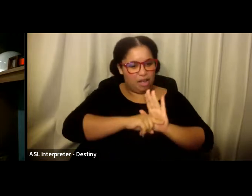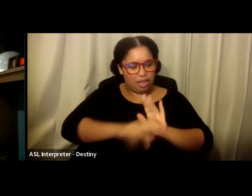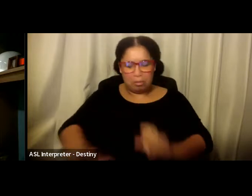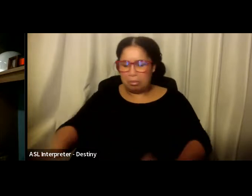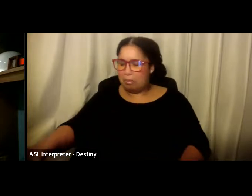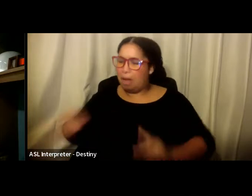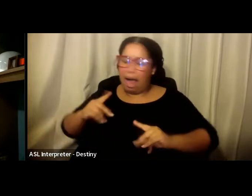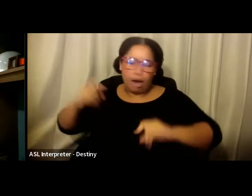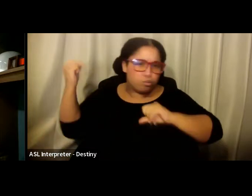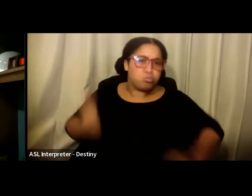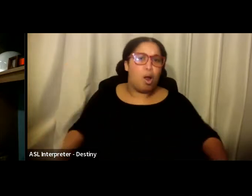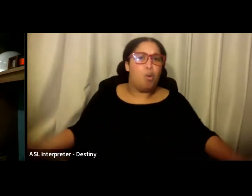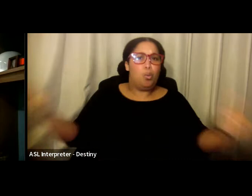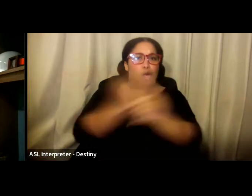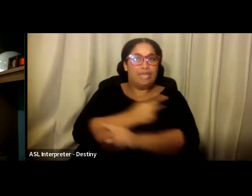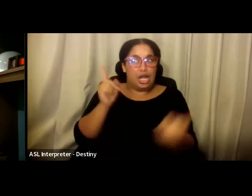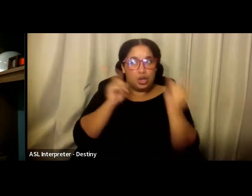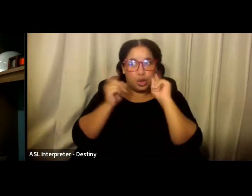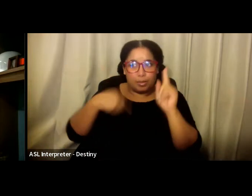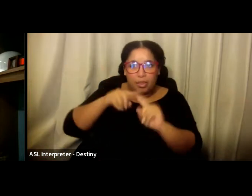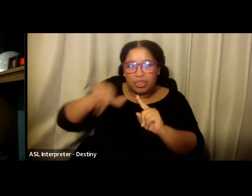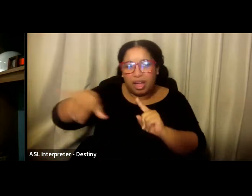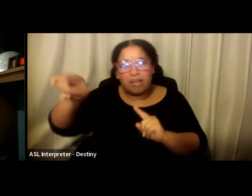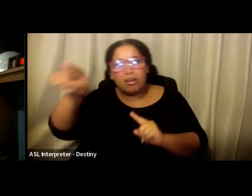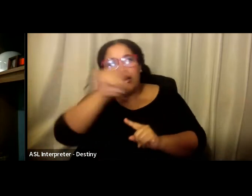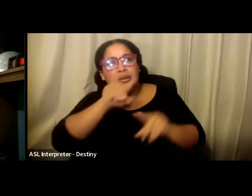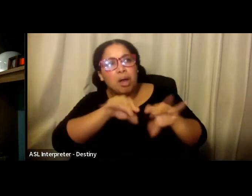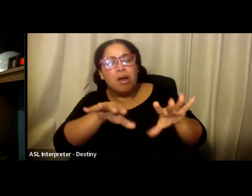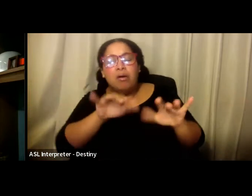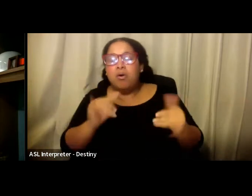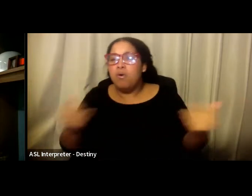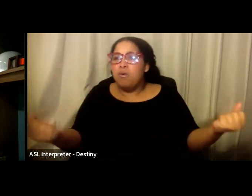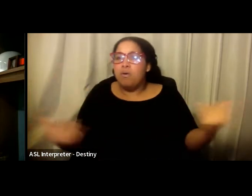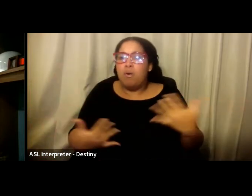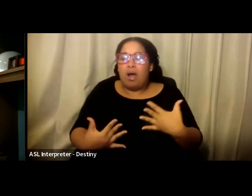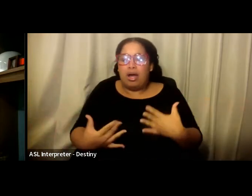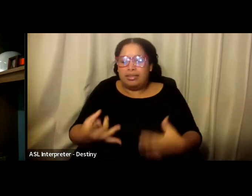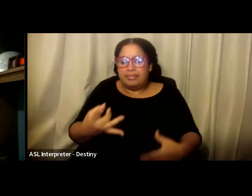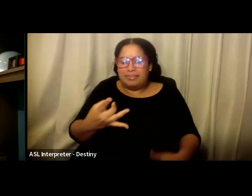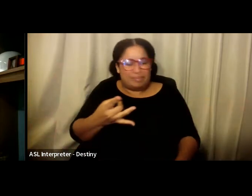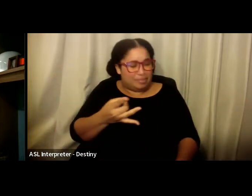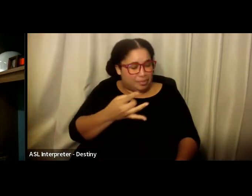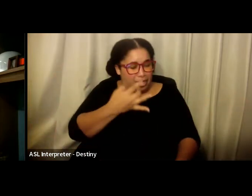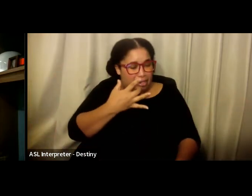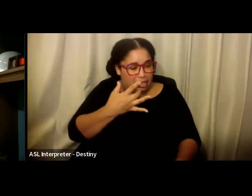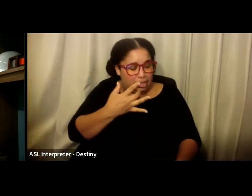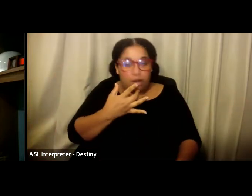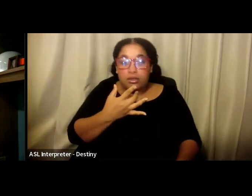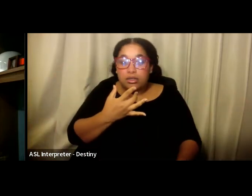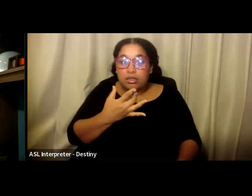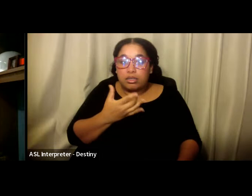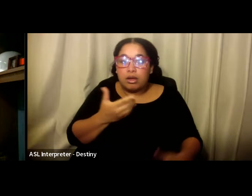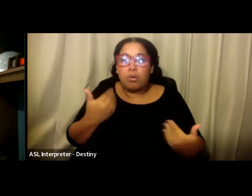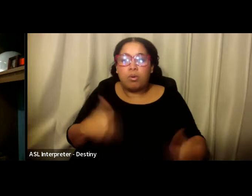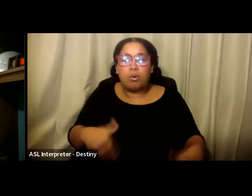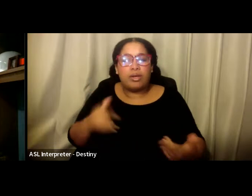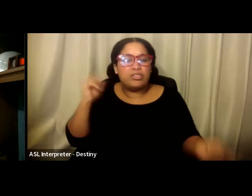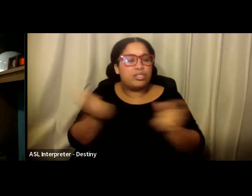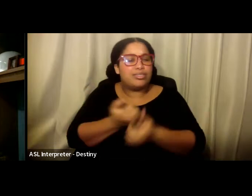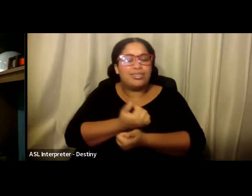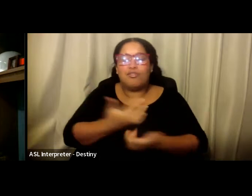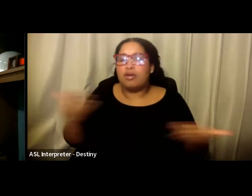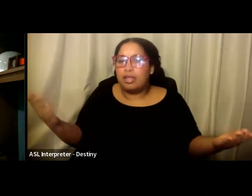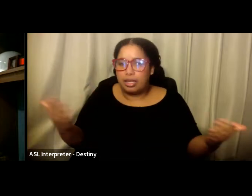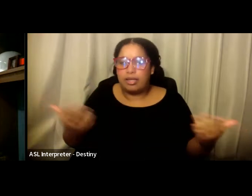back stronger. So I had heard about it and I was so scared to take it, but I gave it a chance. And guess what? It was a game changer. On